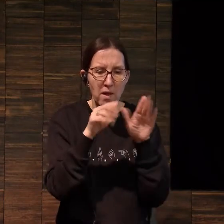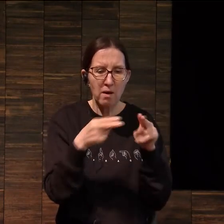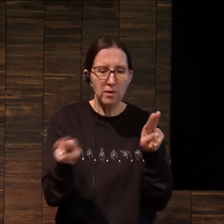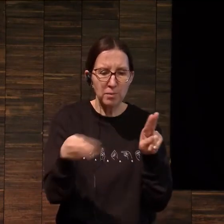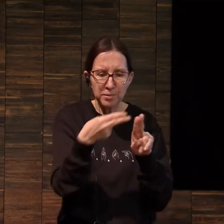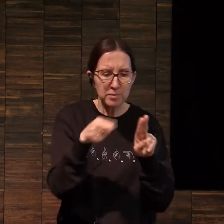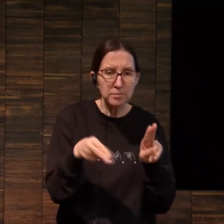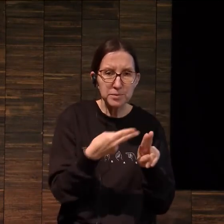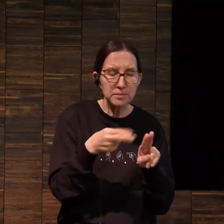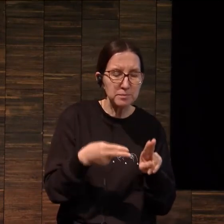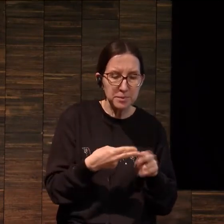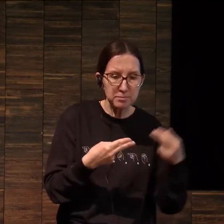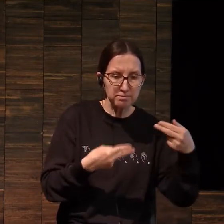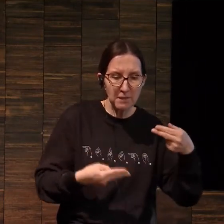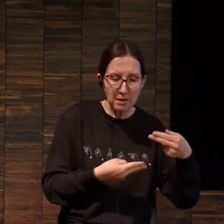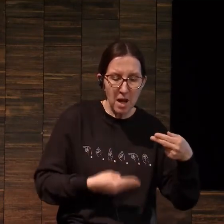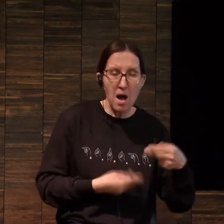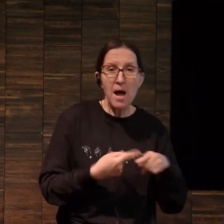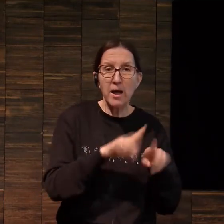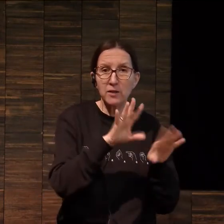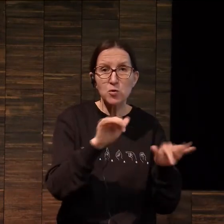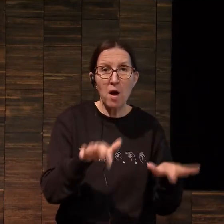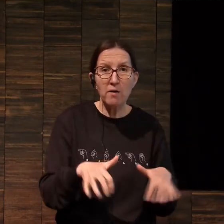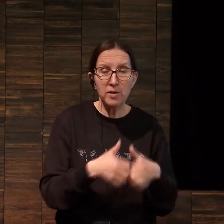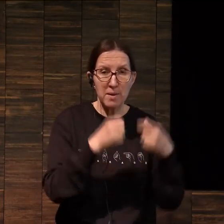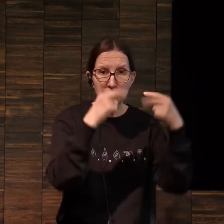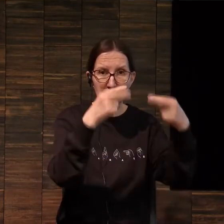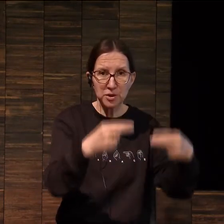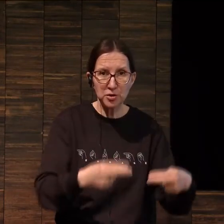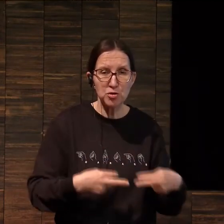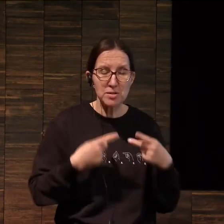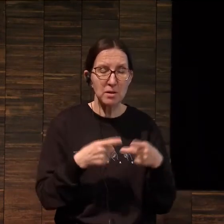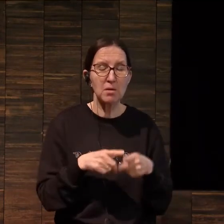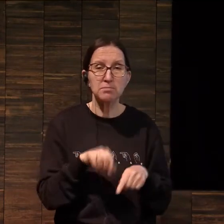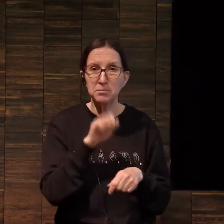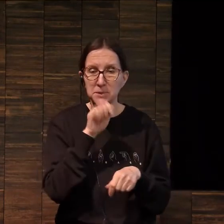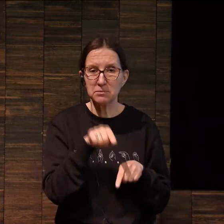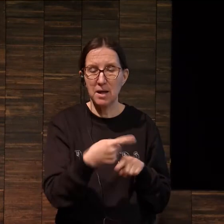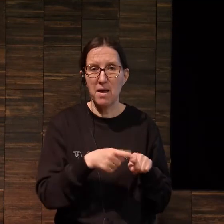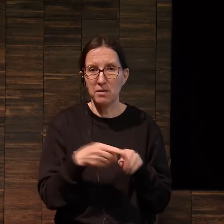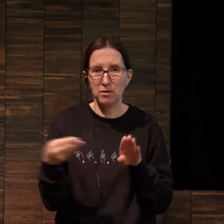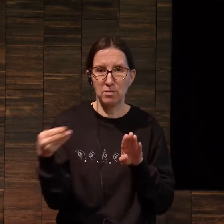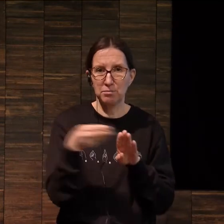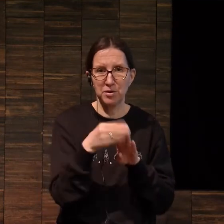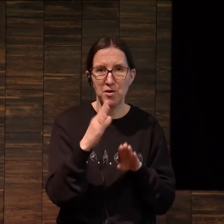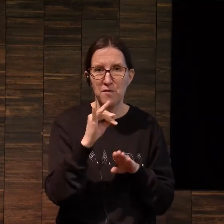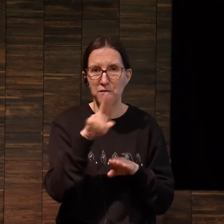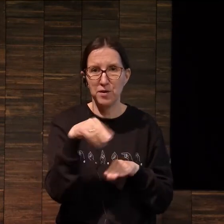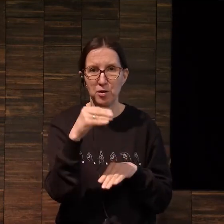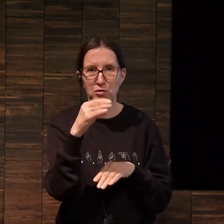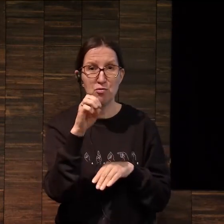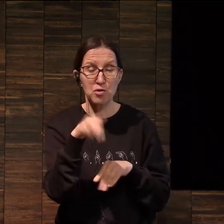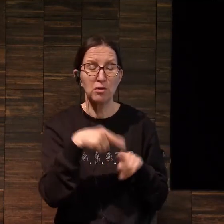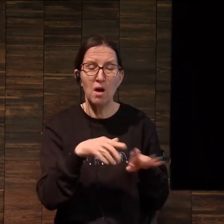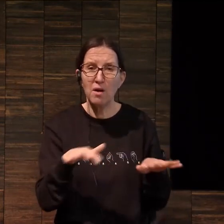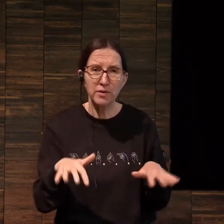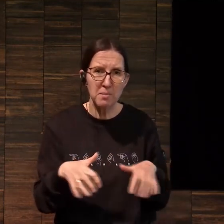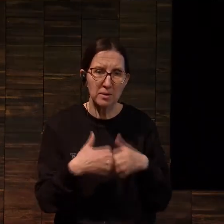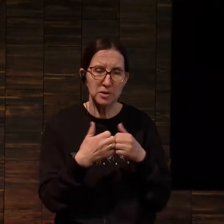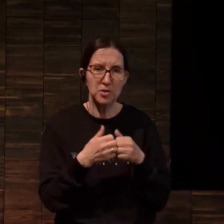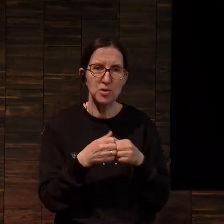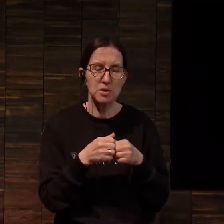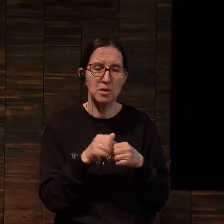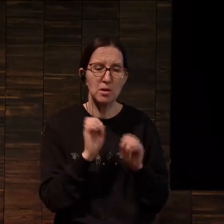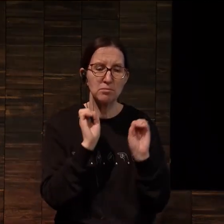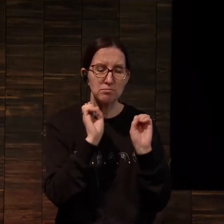Image recognition software automatically applies alt text to images. And for a company that might have thousands and